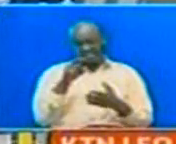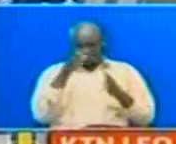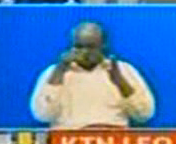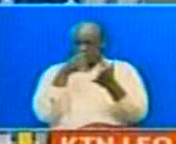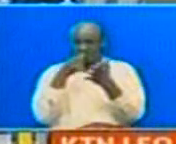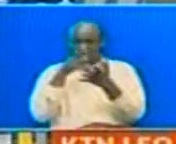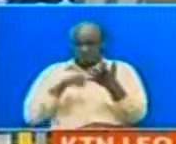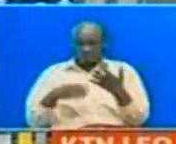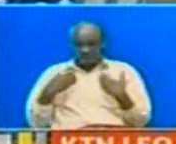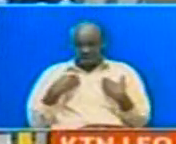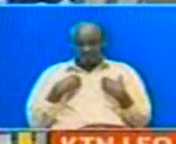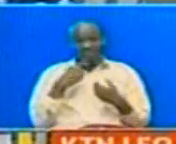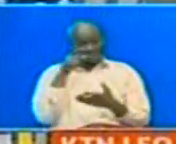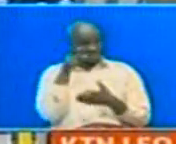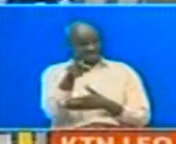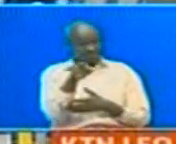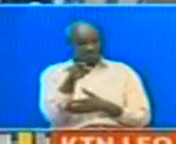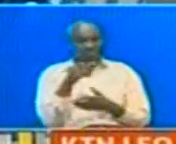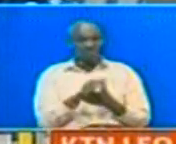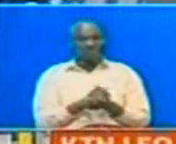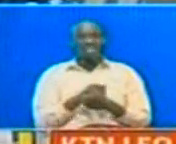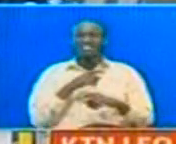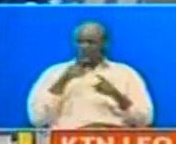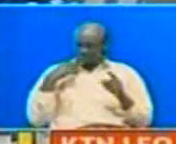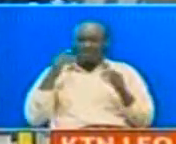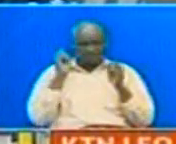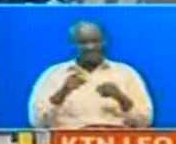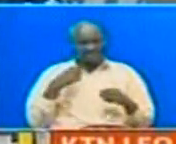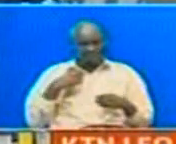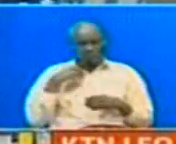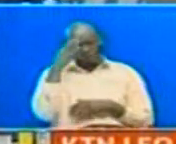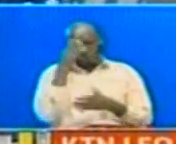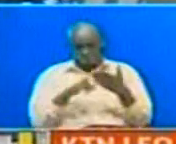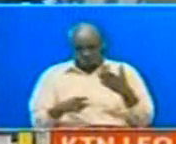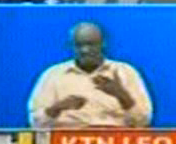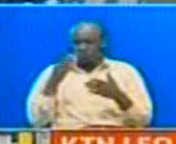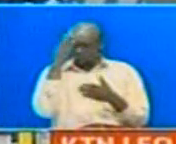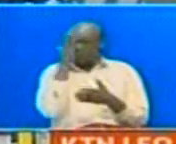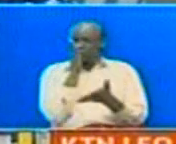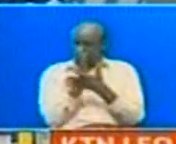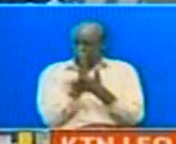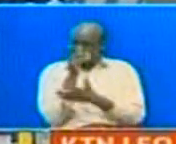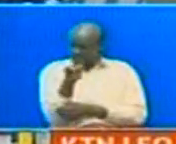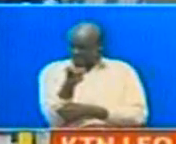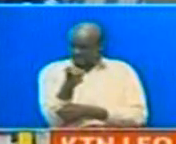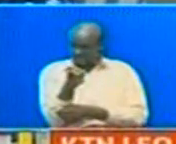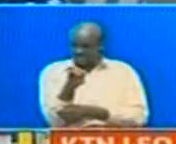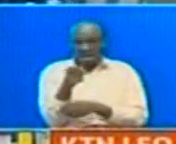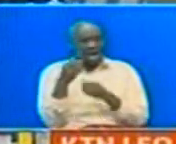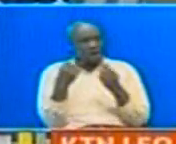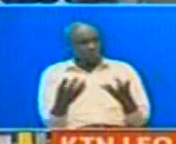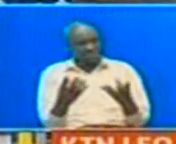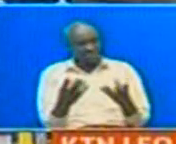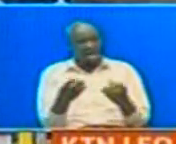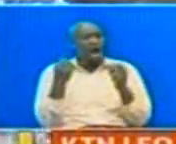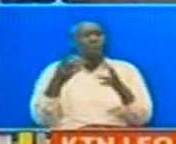contain what it was being said to contain? But we still need to deal with the aspect of quantifying. If so, how much?